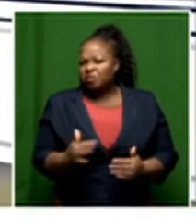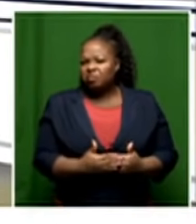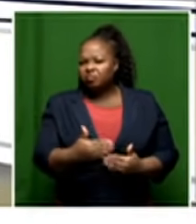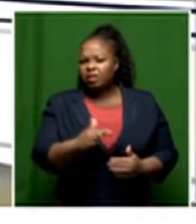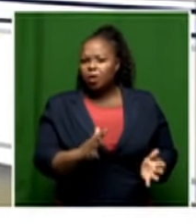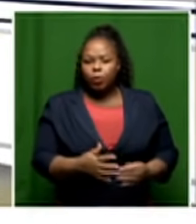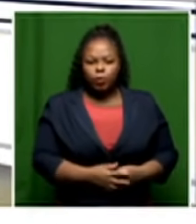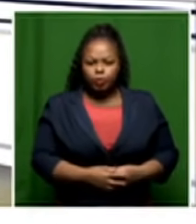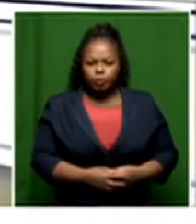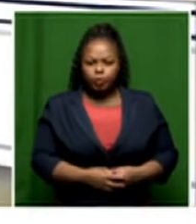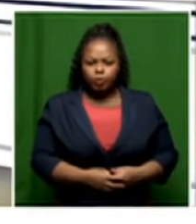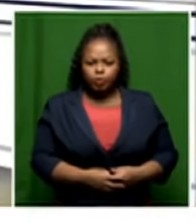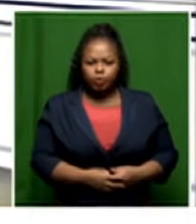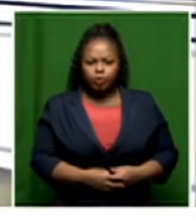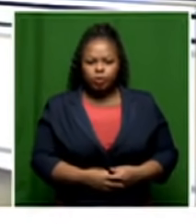now?